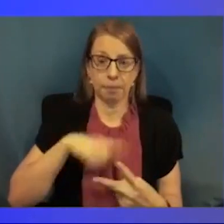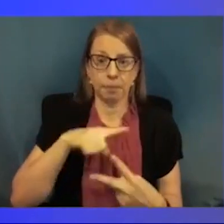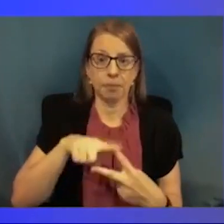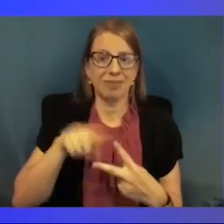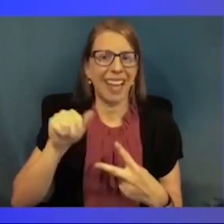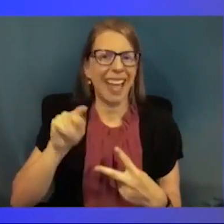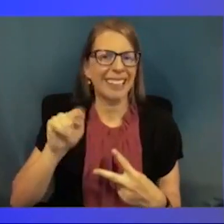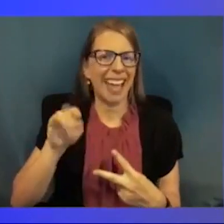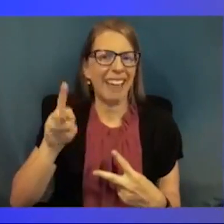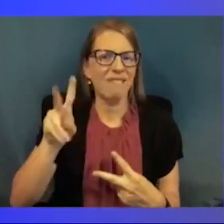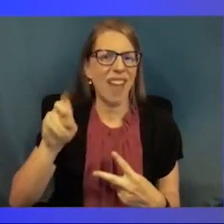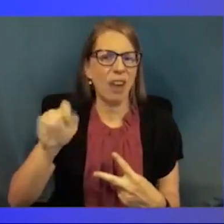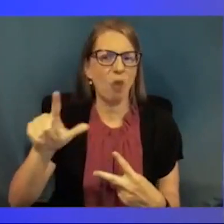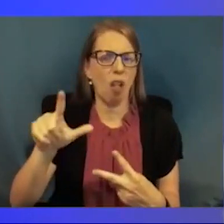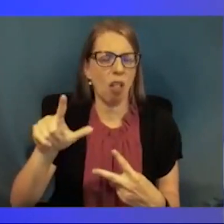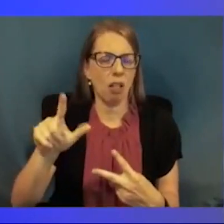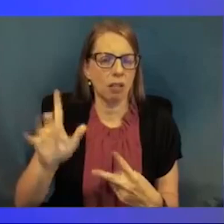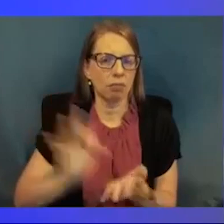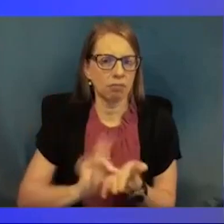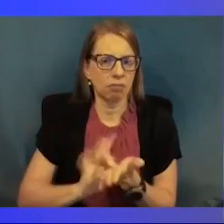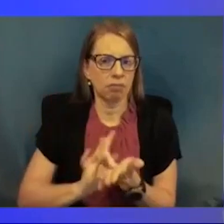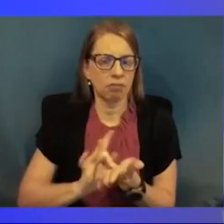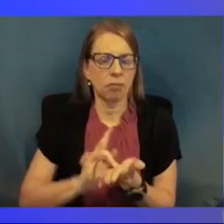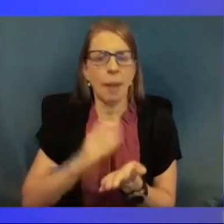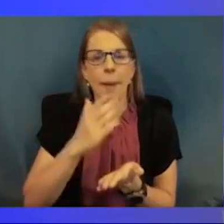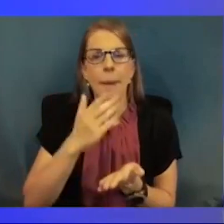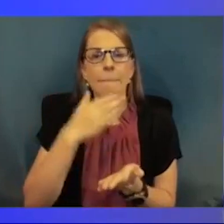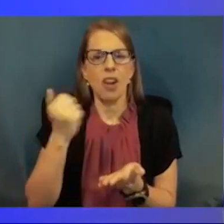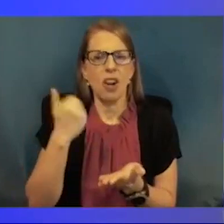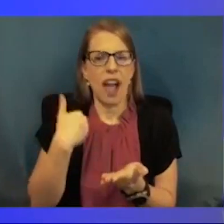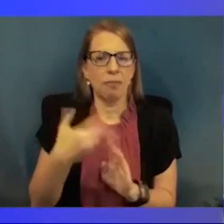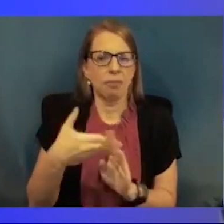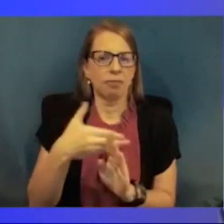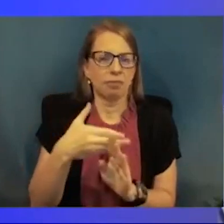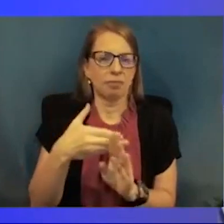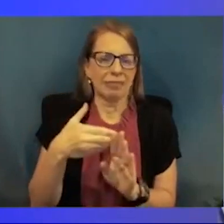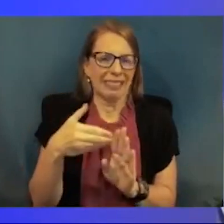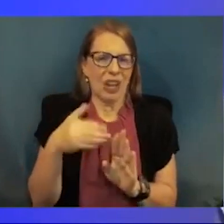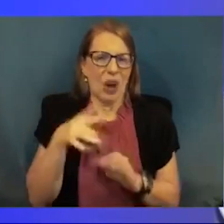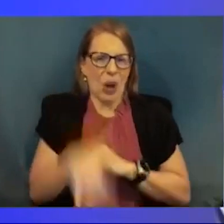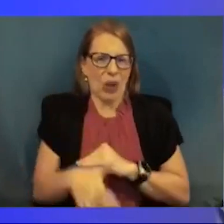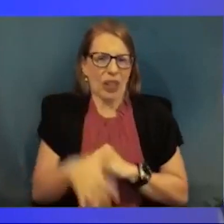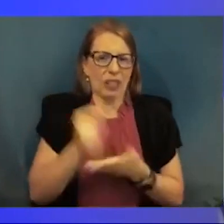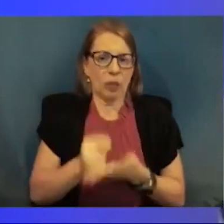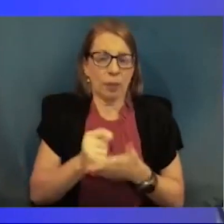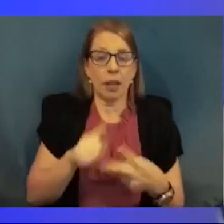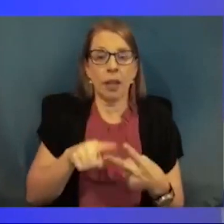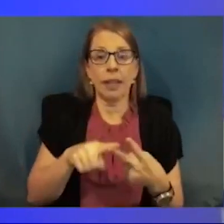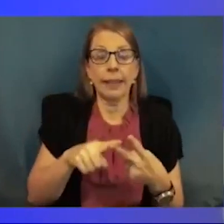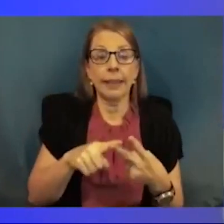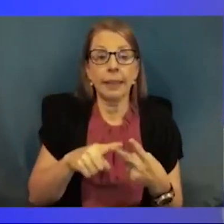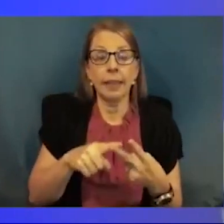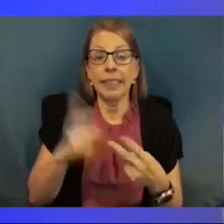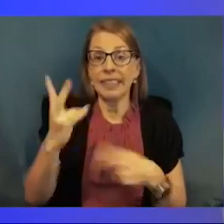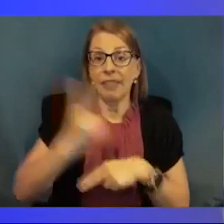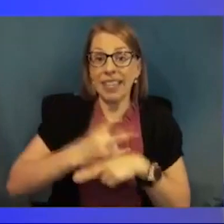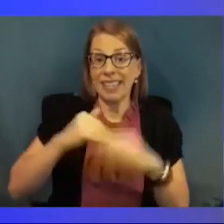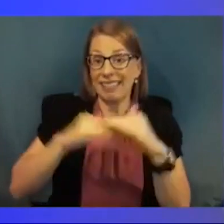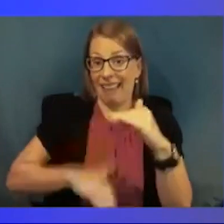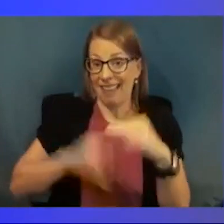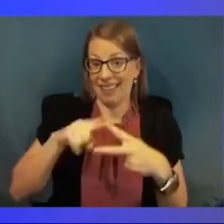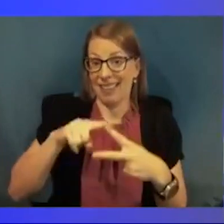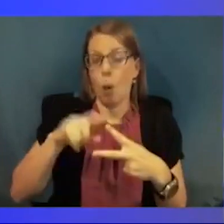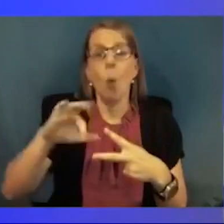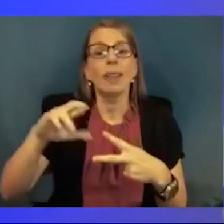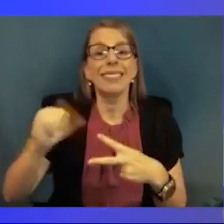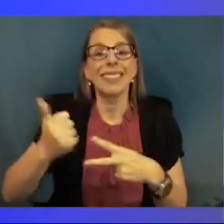better to treat early on in disease. If your disease or symptoms started 7 days or less or 10 days or less, it's